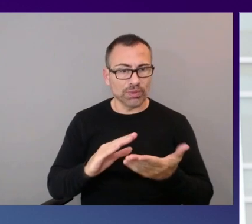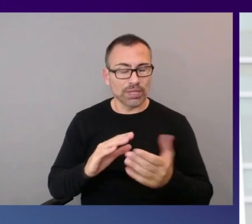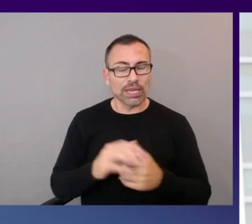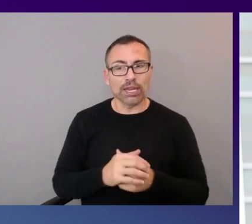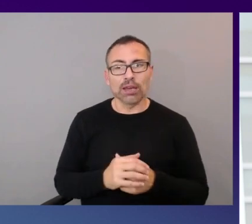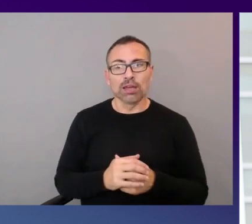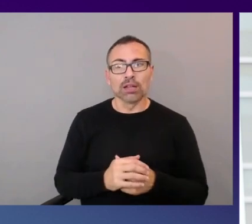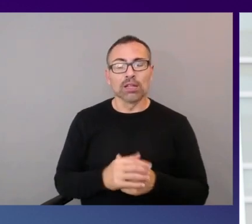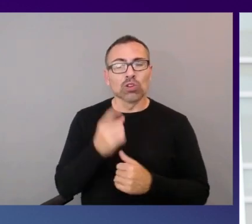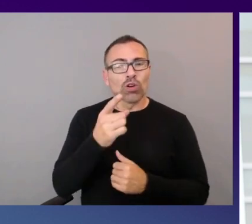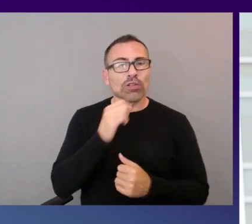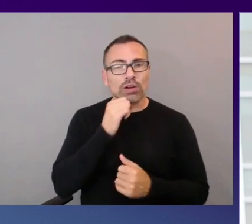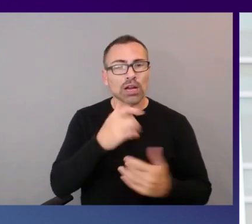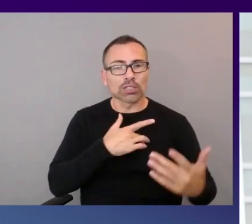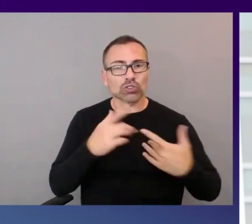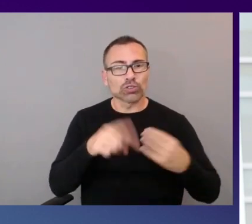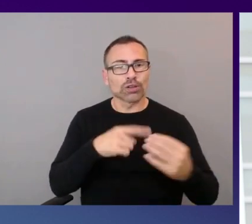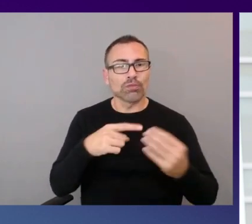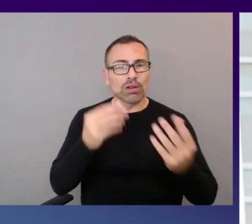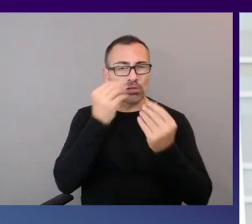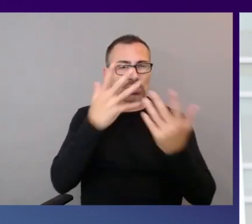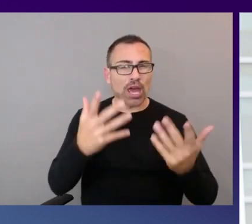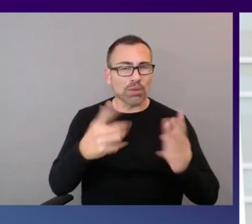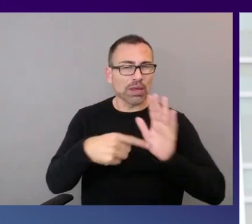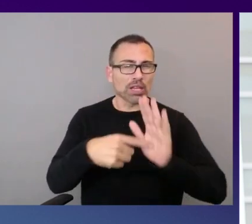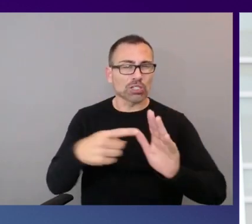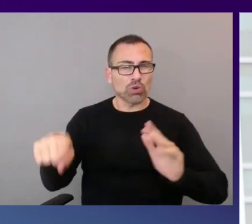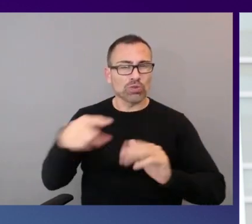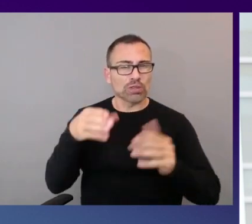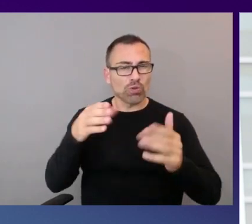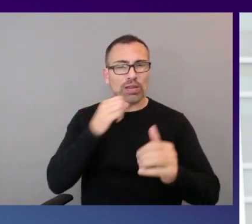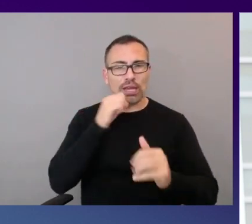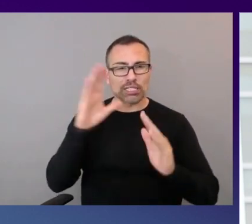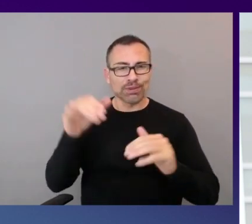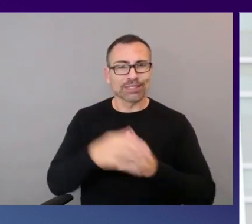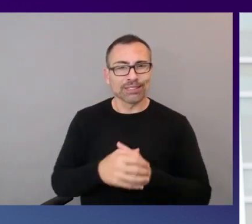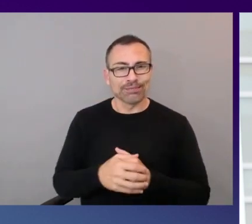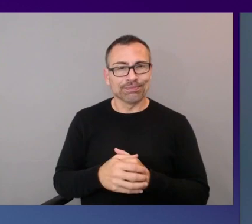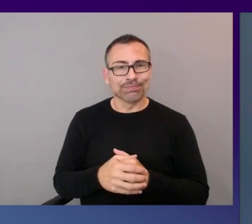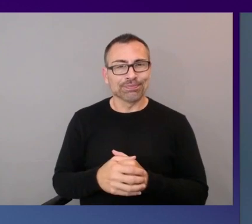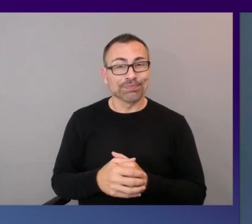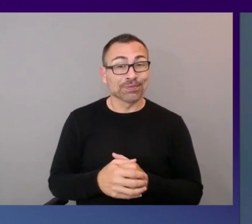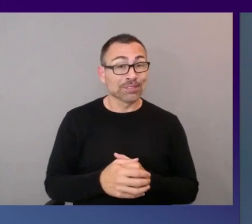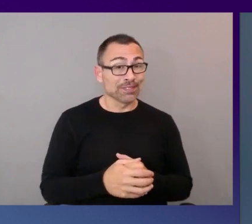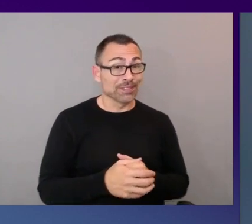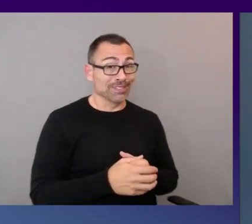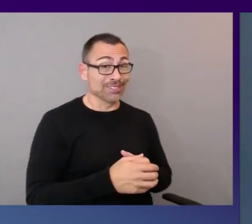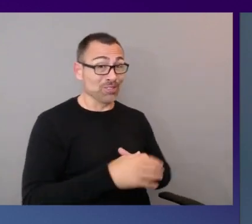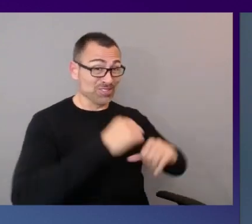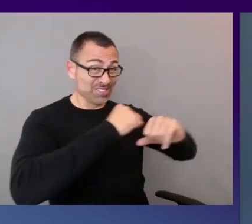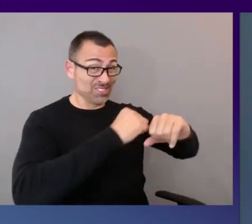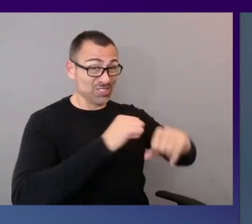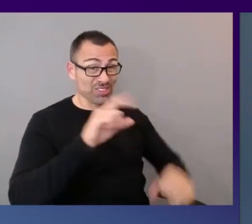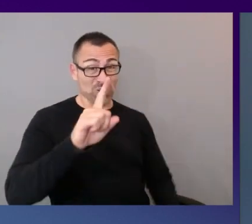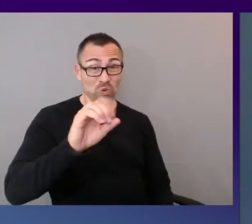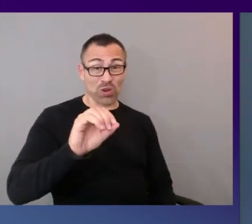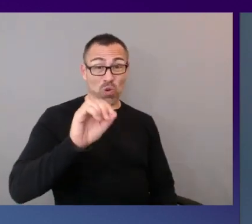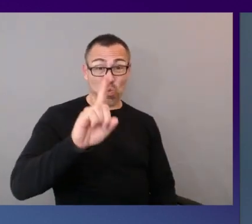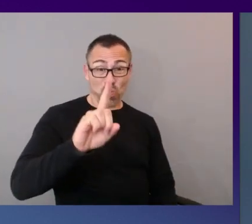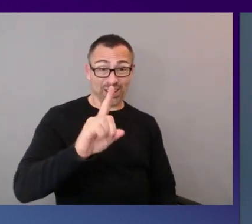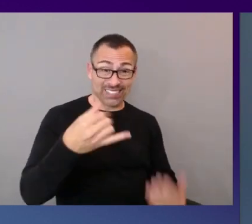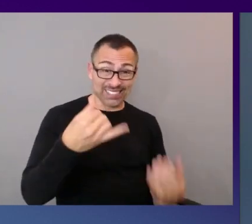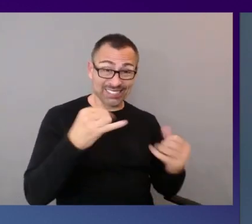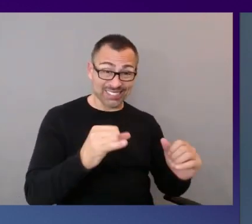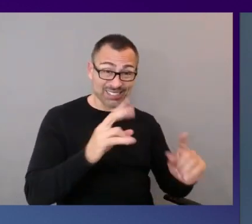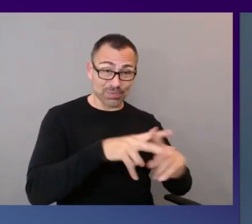exposed in ways that they had not intended. So security 101 still applies. Absolutely. We talked about, you know, the protecting of customer data and the